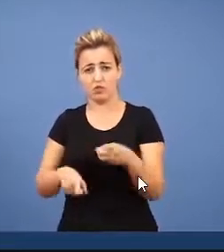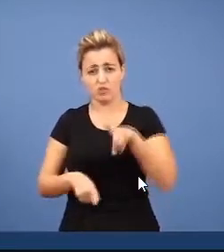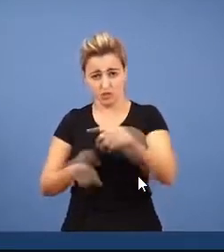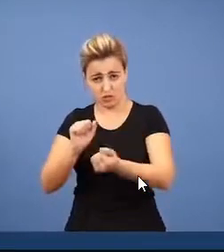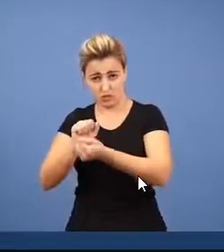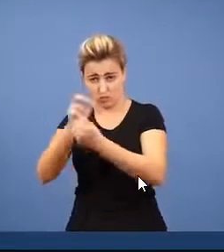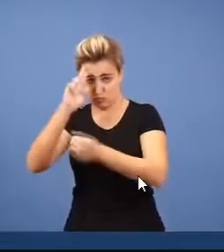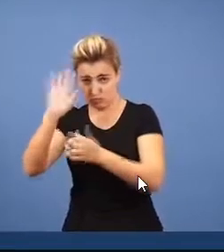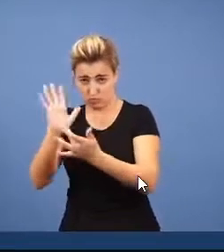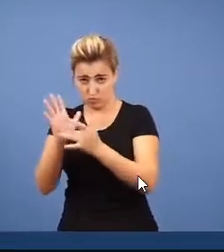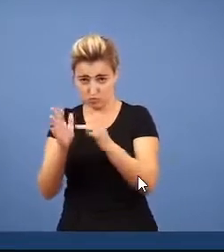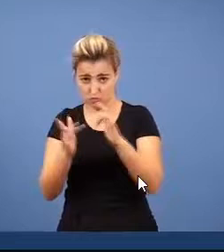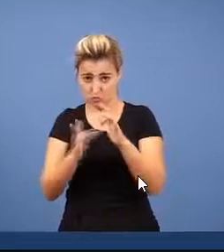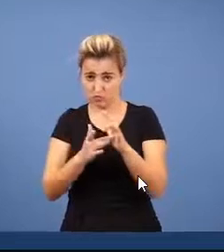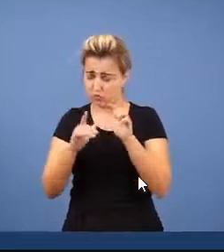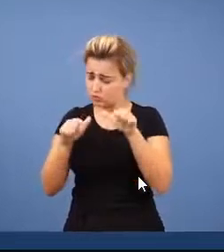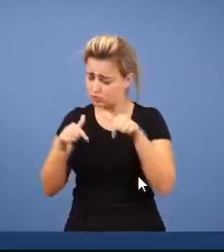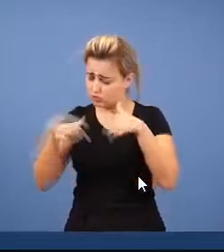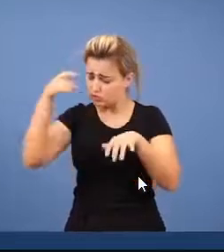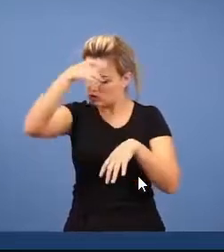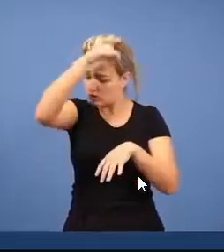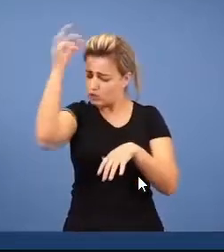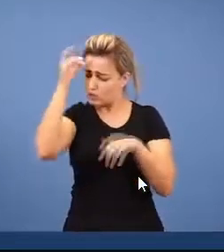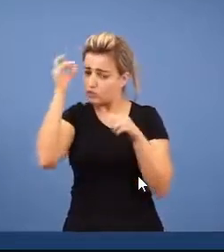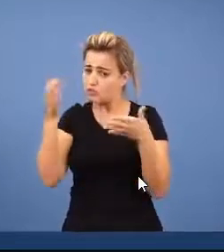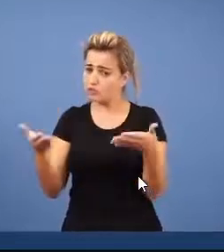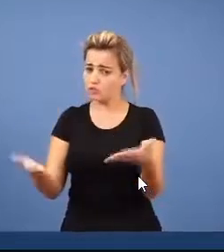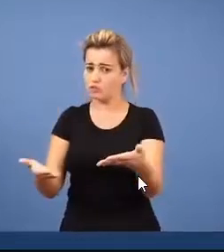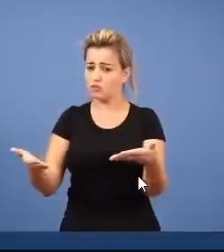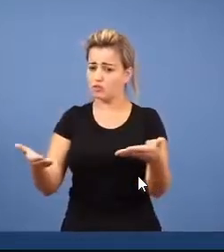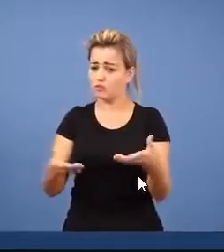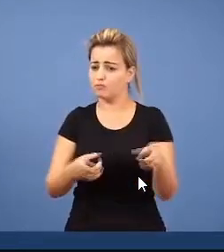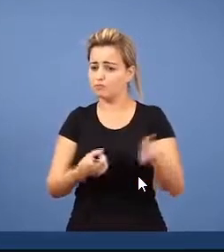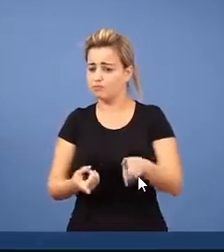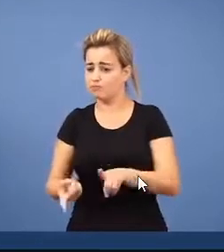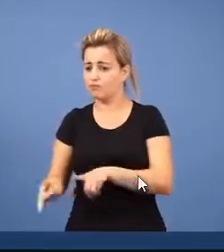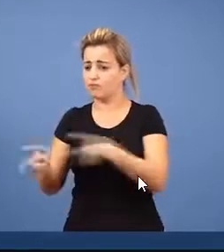Stay in the presence of Jesus. Allow the Holy Spirit to operate.